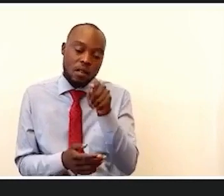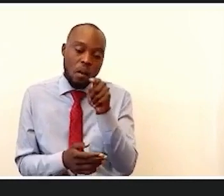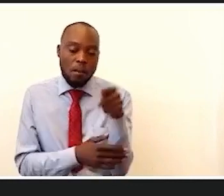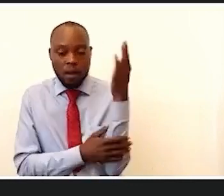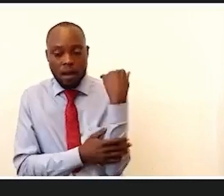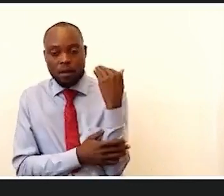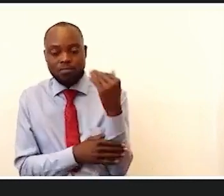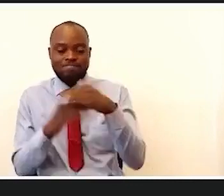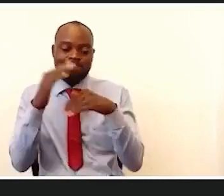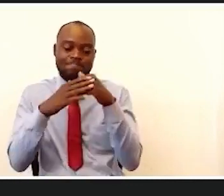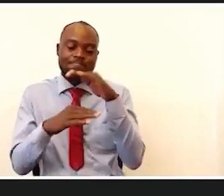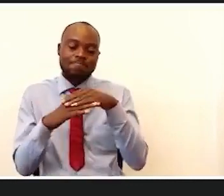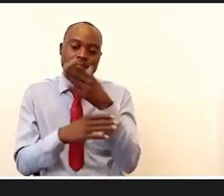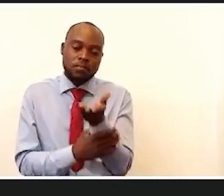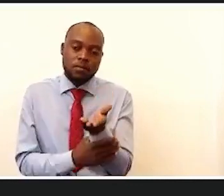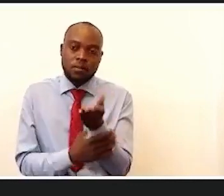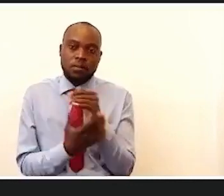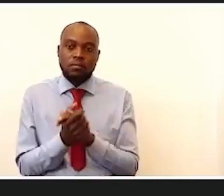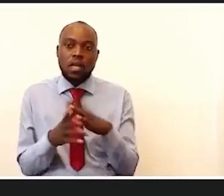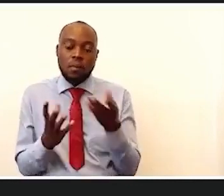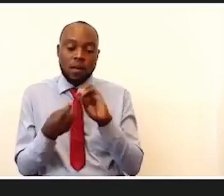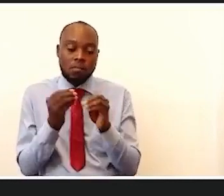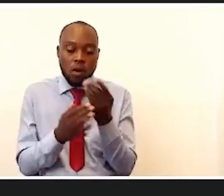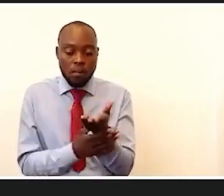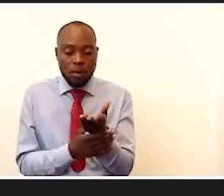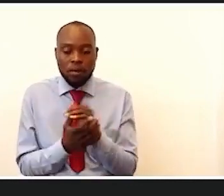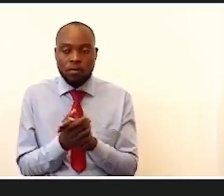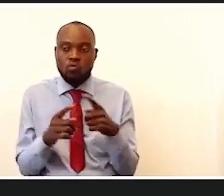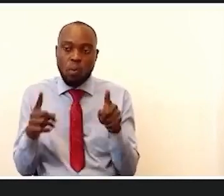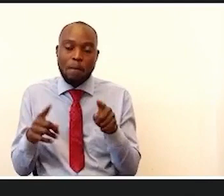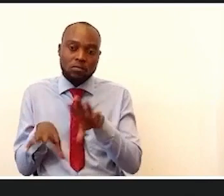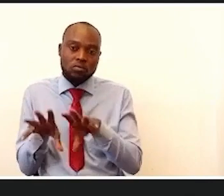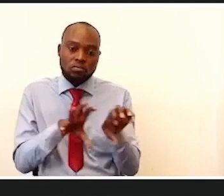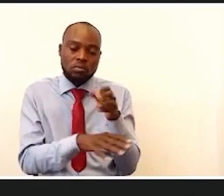constraint on what you can do, even domestically,